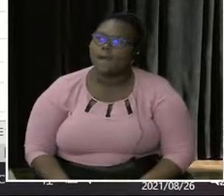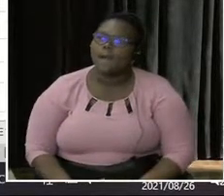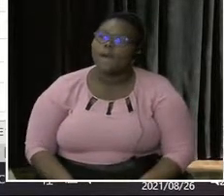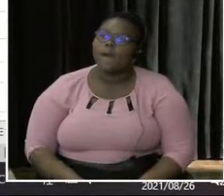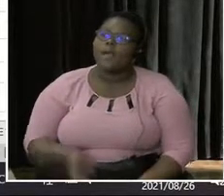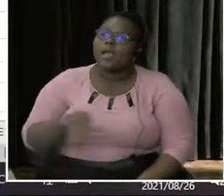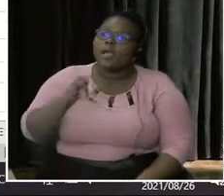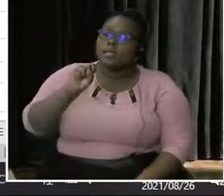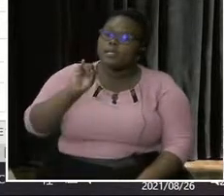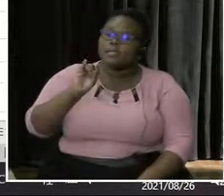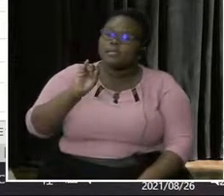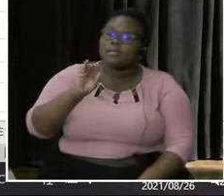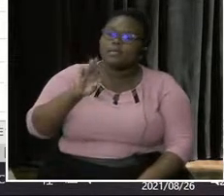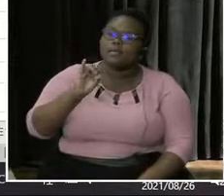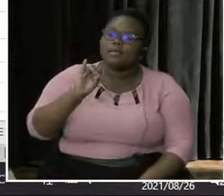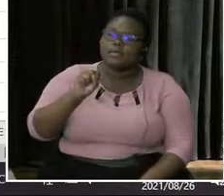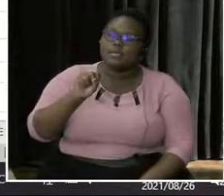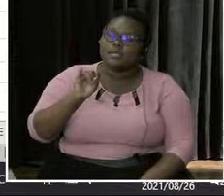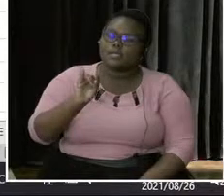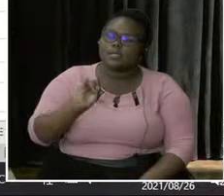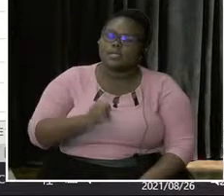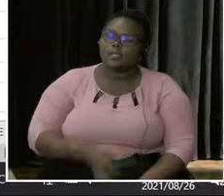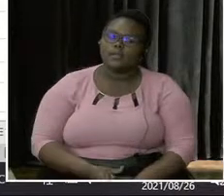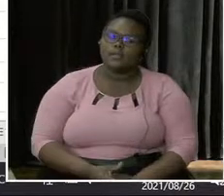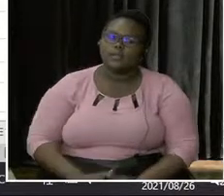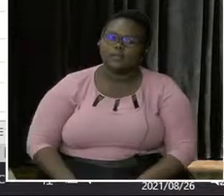Councillor Sibisi?